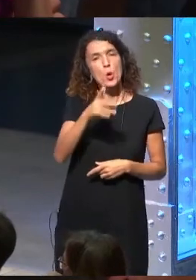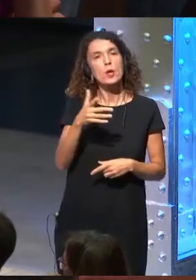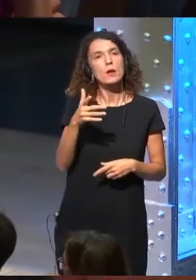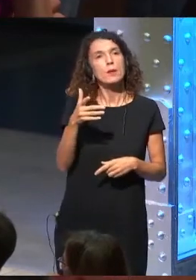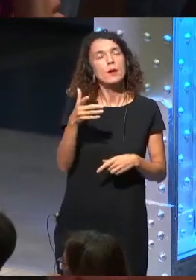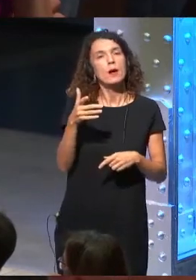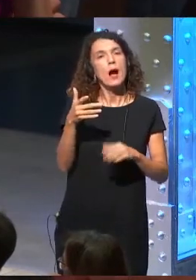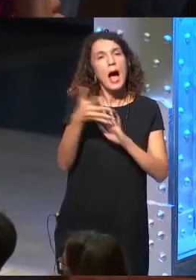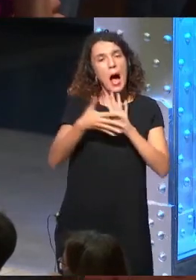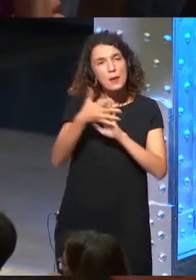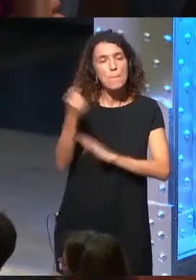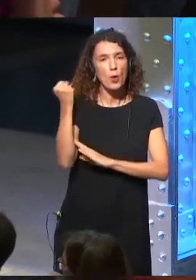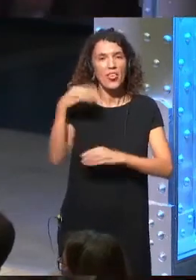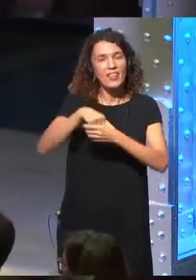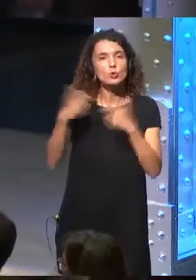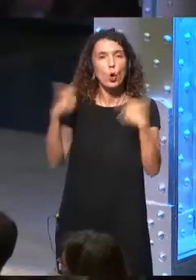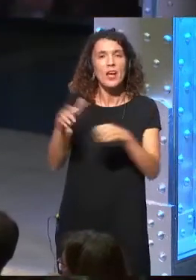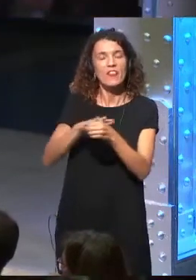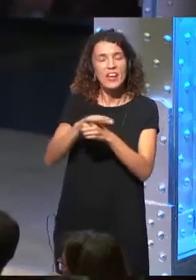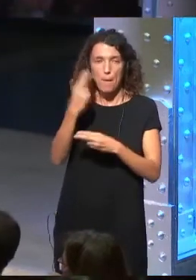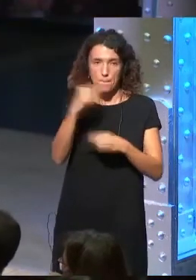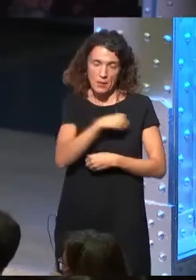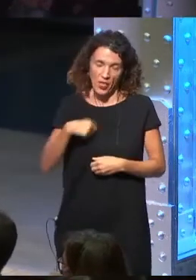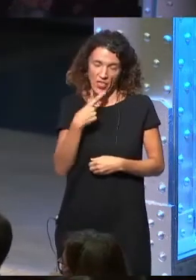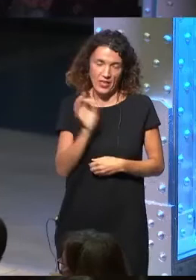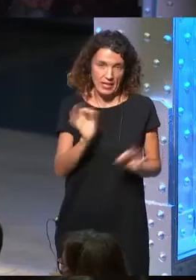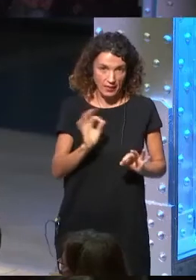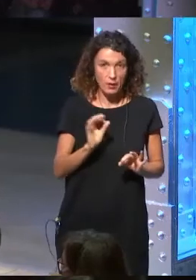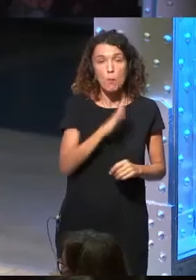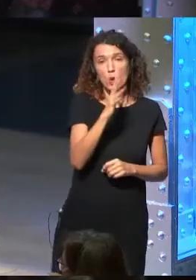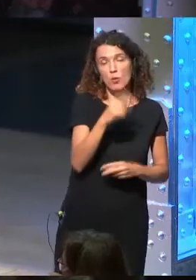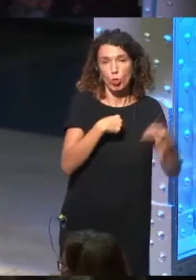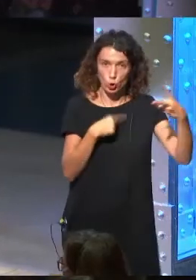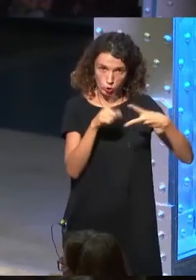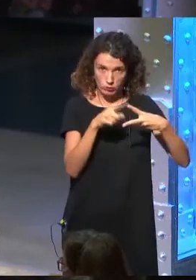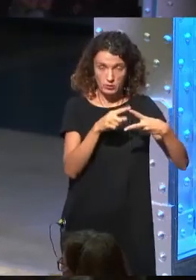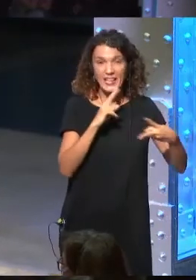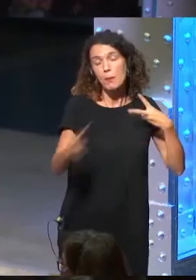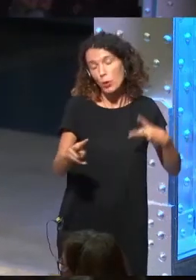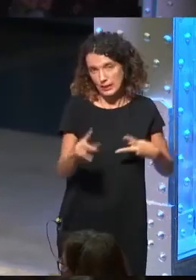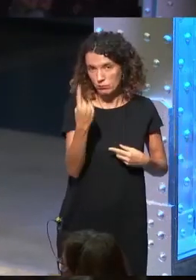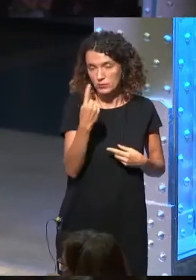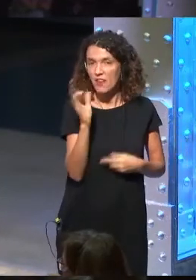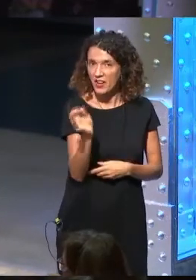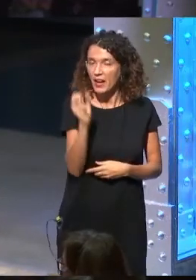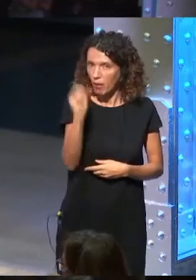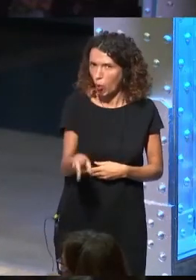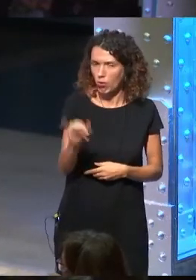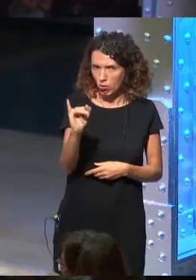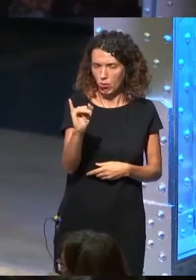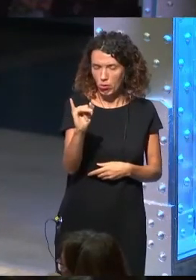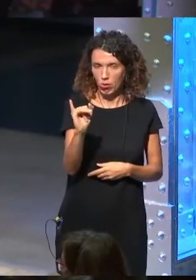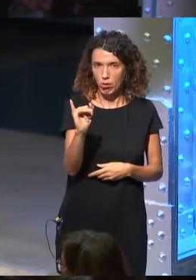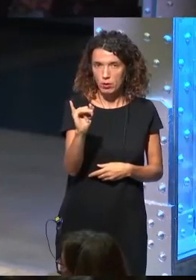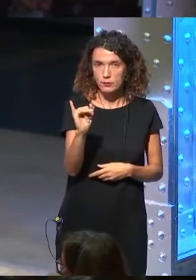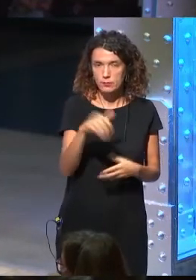sphere. There's two reasons for that. I mean, one answer to that is you're right. And in